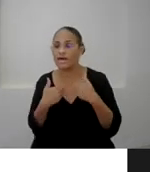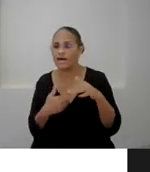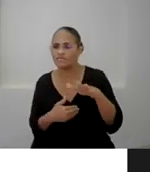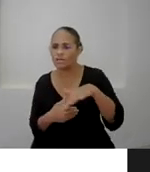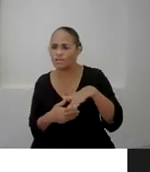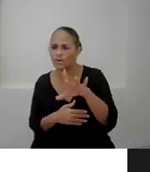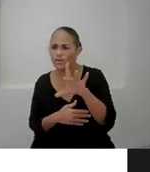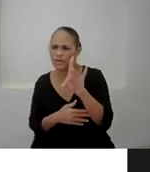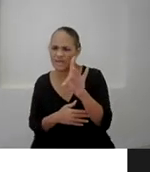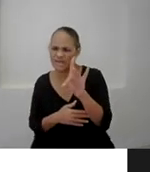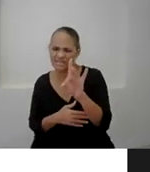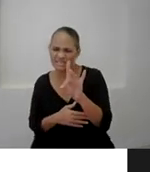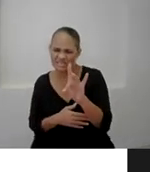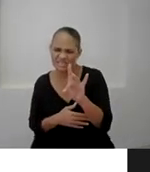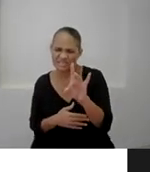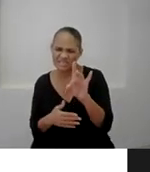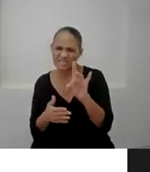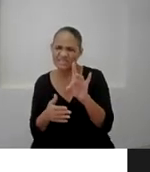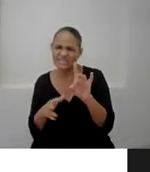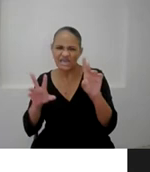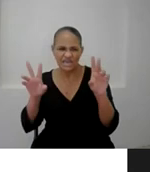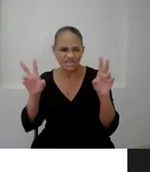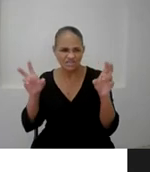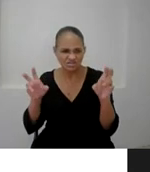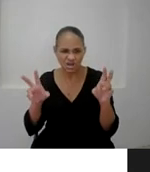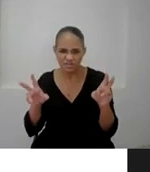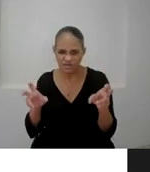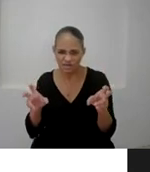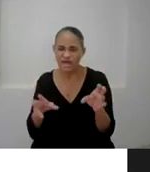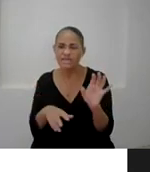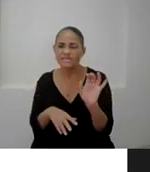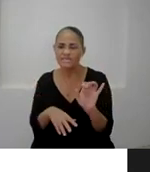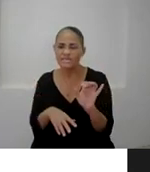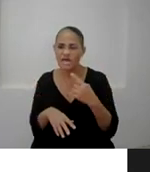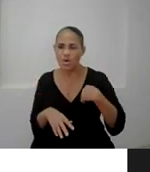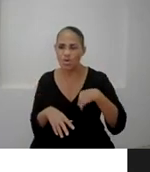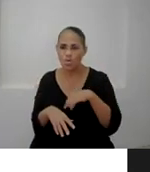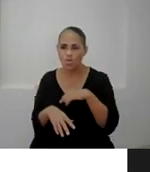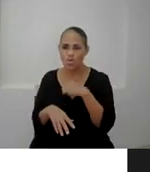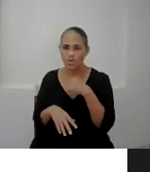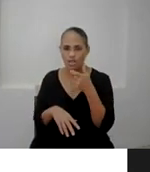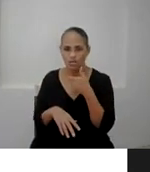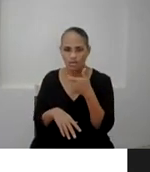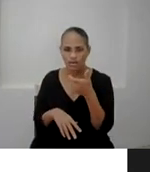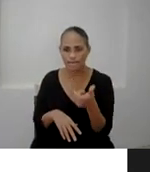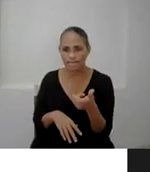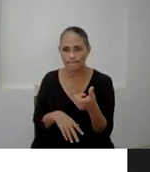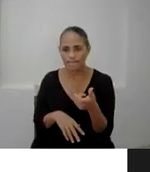eight or so chapter headings that we look at.